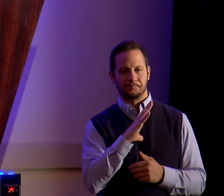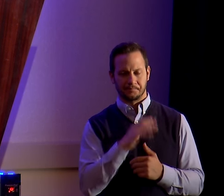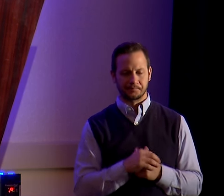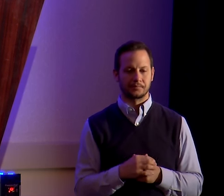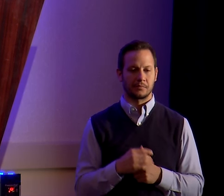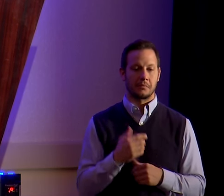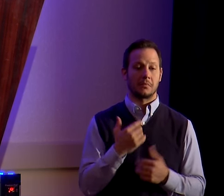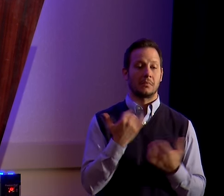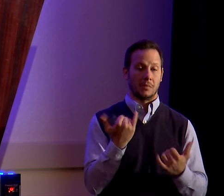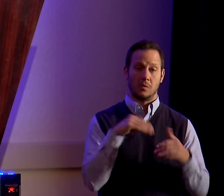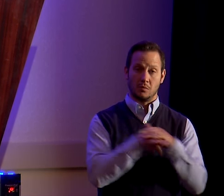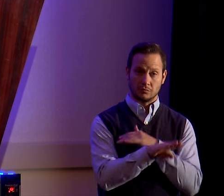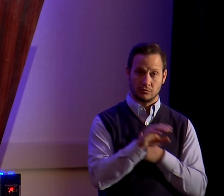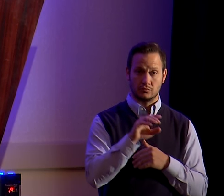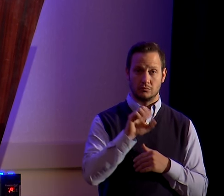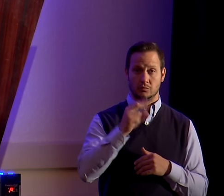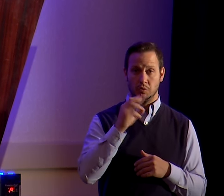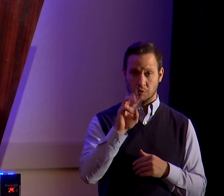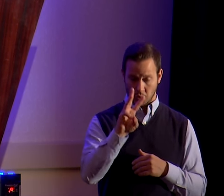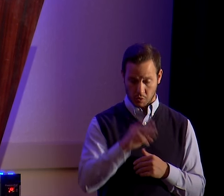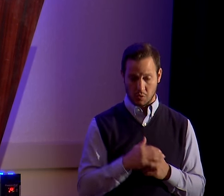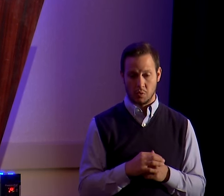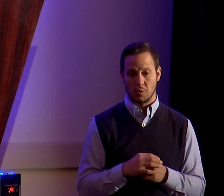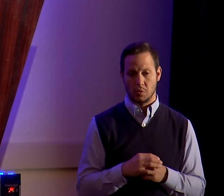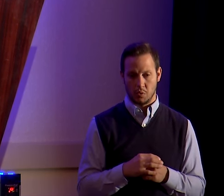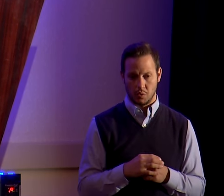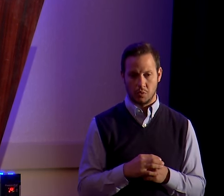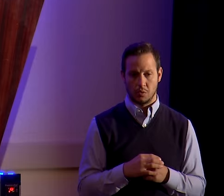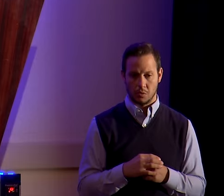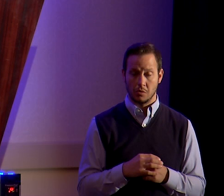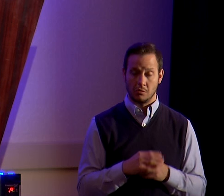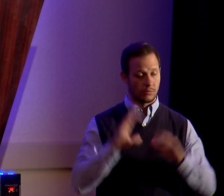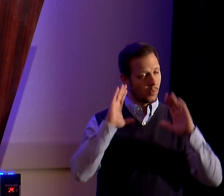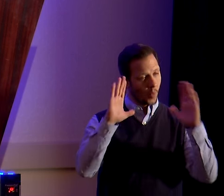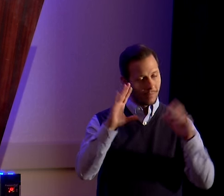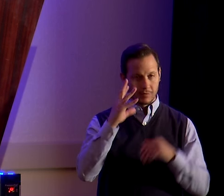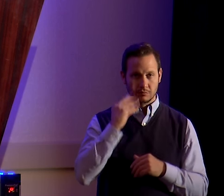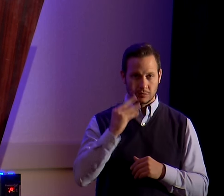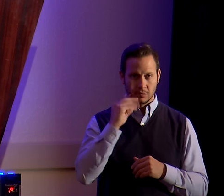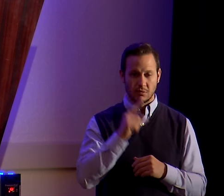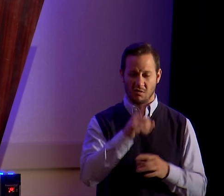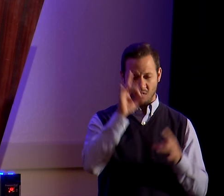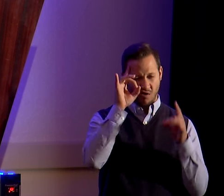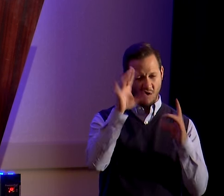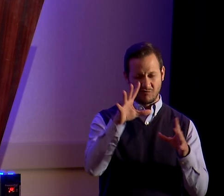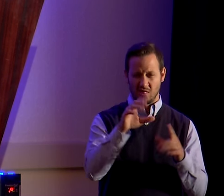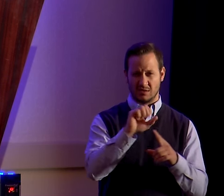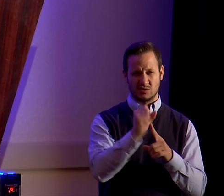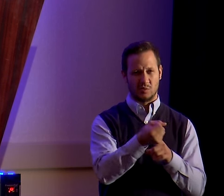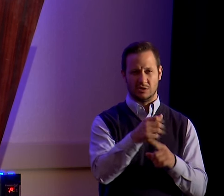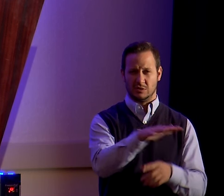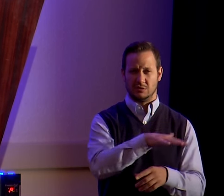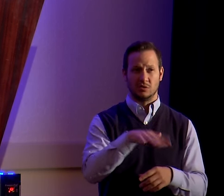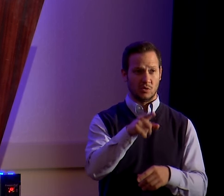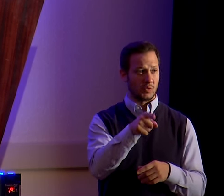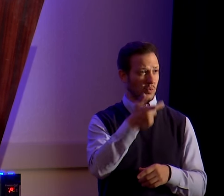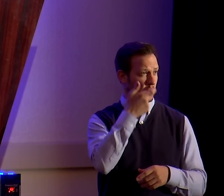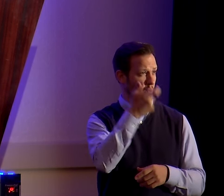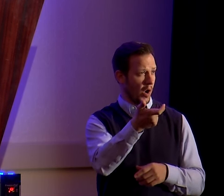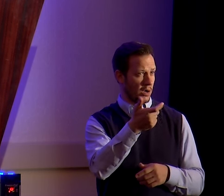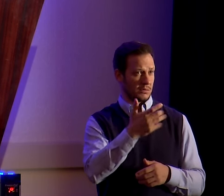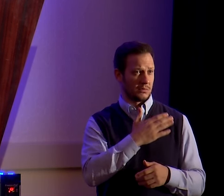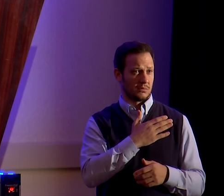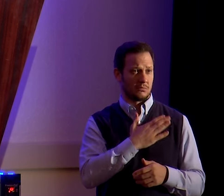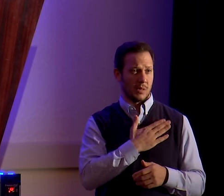On the show Survivor, it was great experience, horrible condition. Those of you who watched the show, and I'm